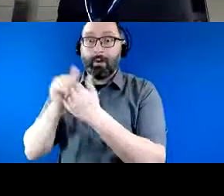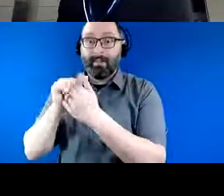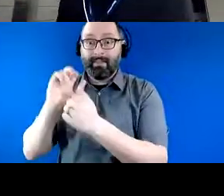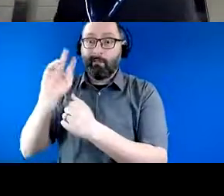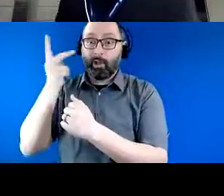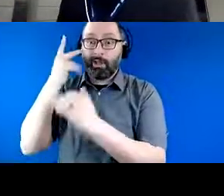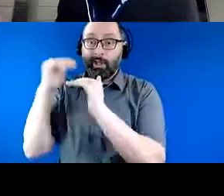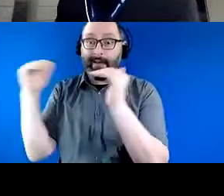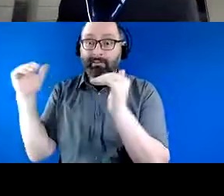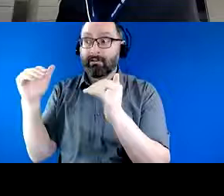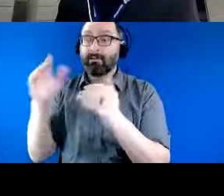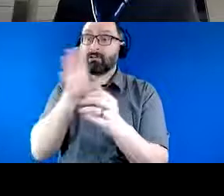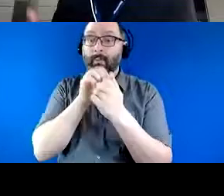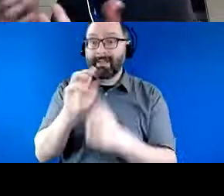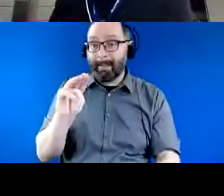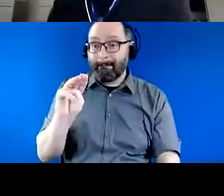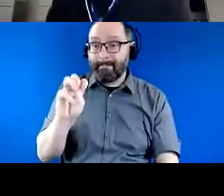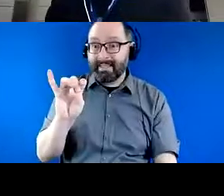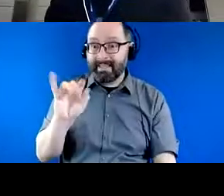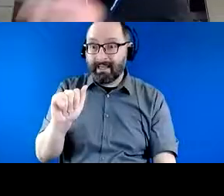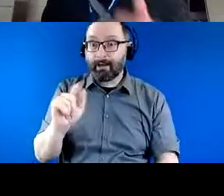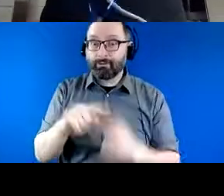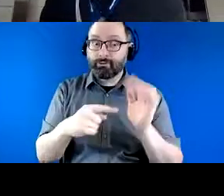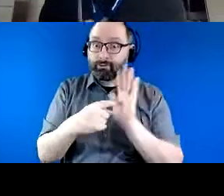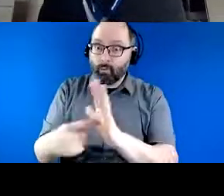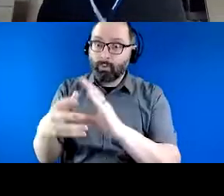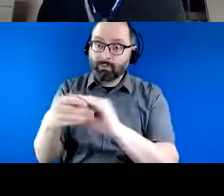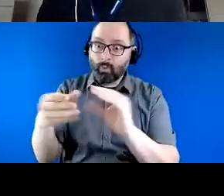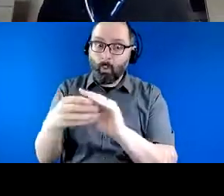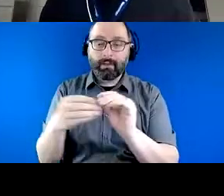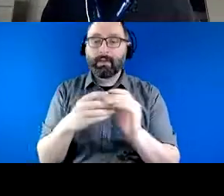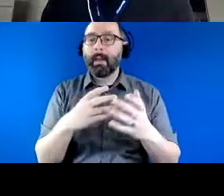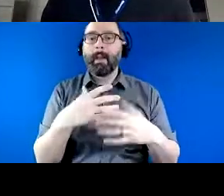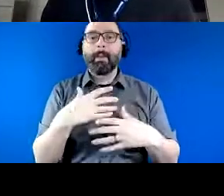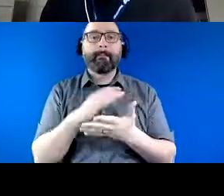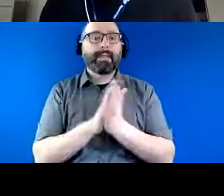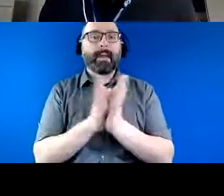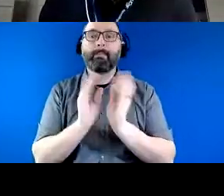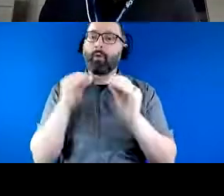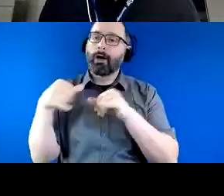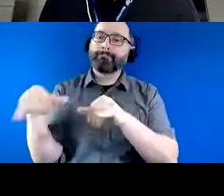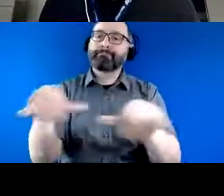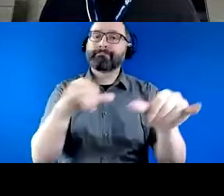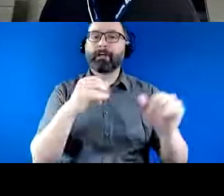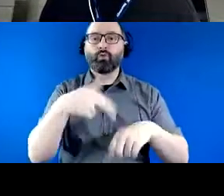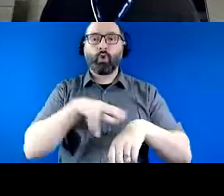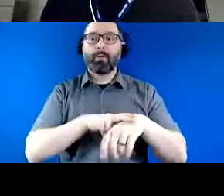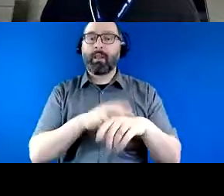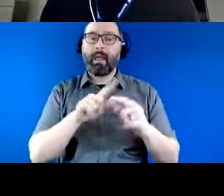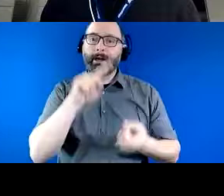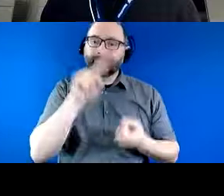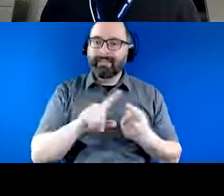portray the stories of our patients, to normalize and eliminate the taboo about behaviors in dementia, very important. And